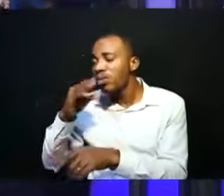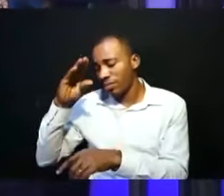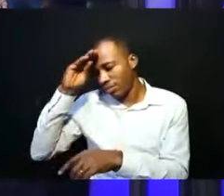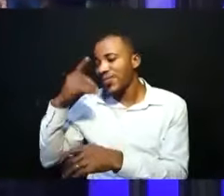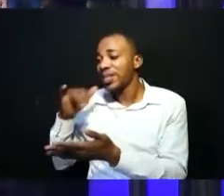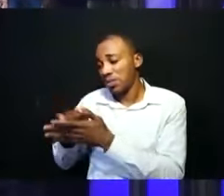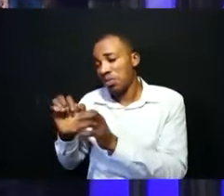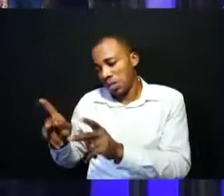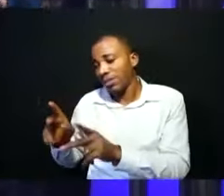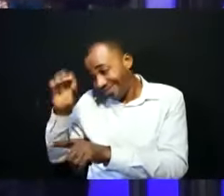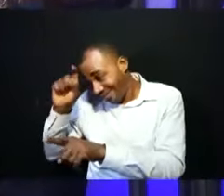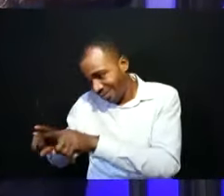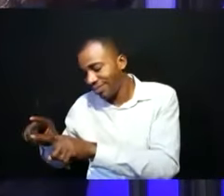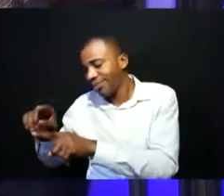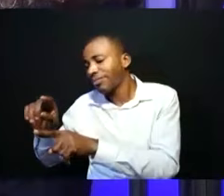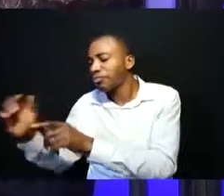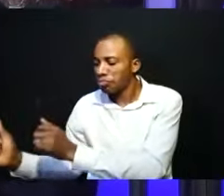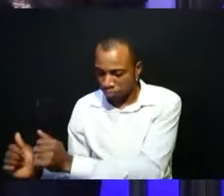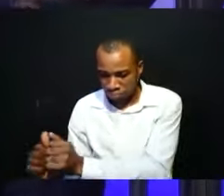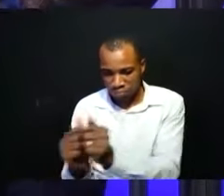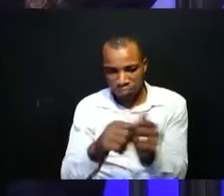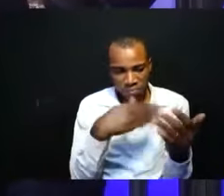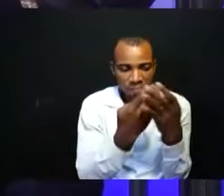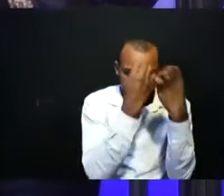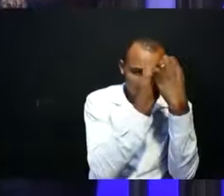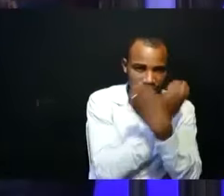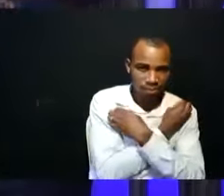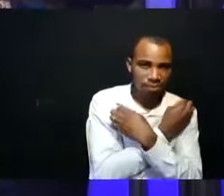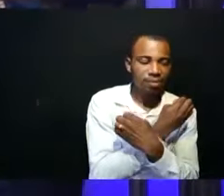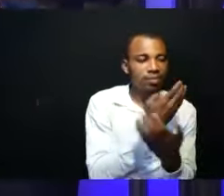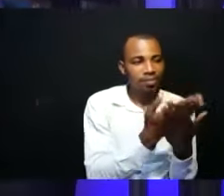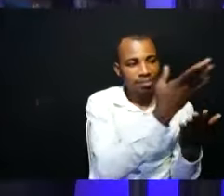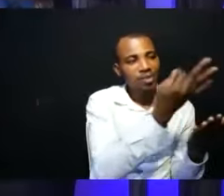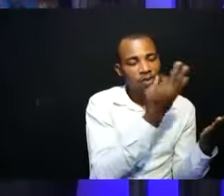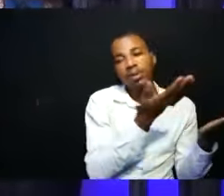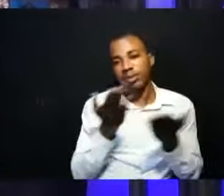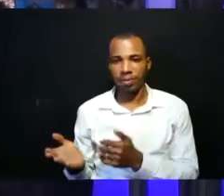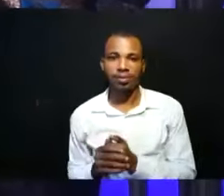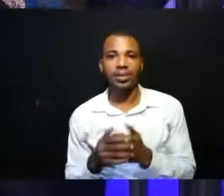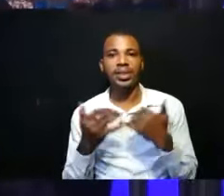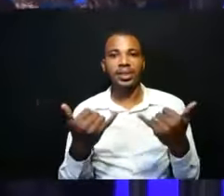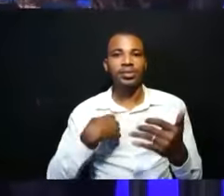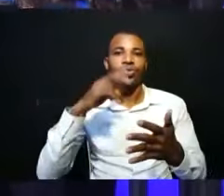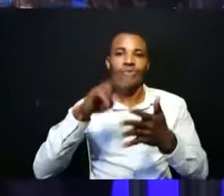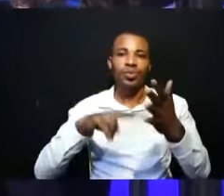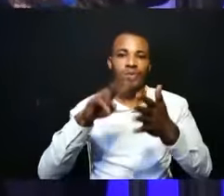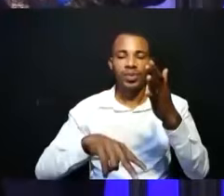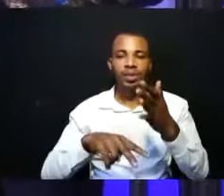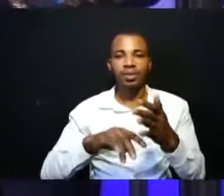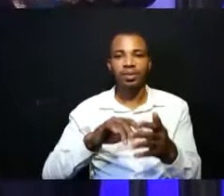and fetch some food from Egypt. So my whole kind so be to me at one you have manako no pedriane at the abba. Let's read